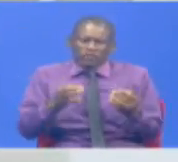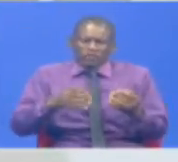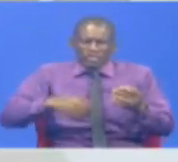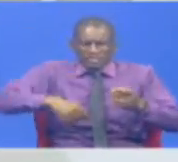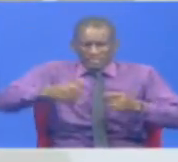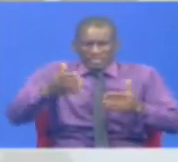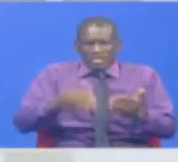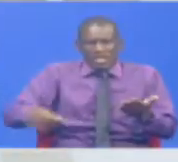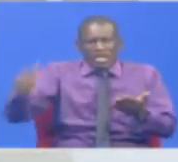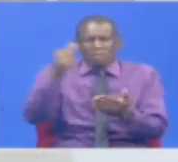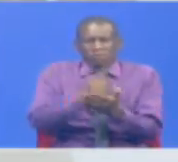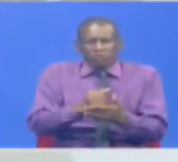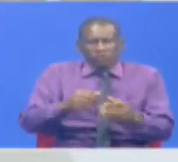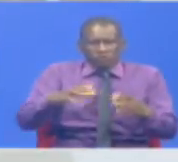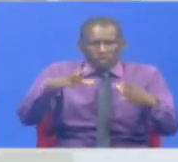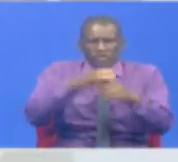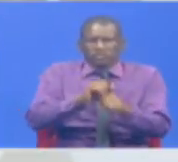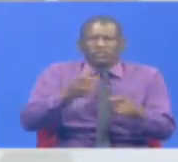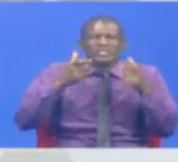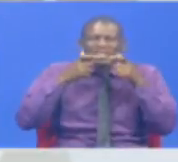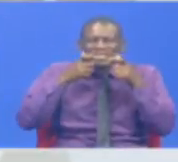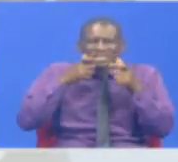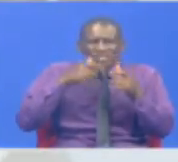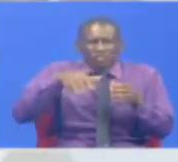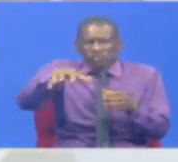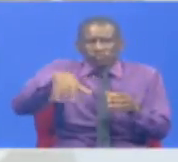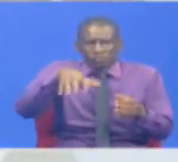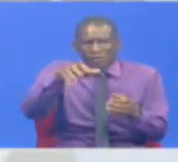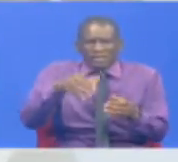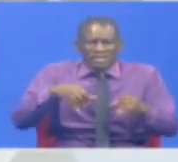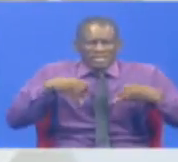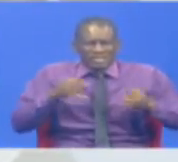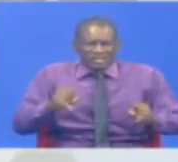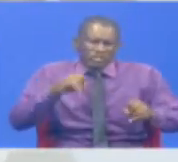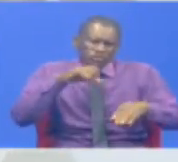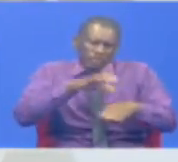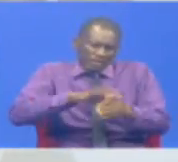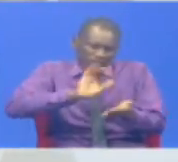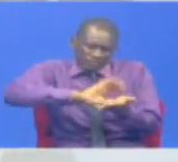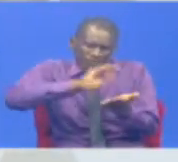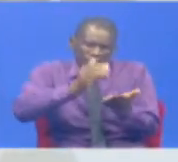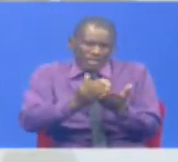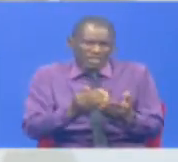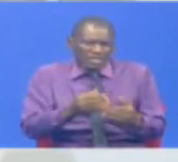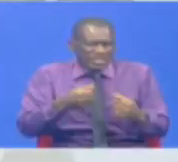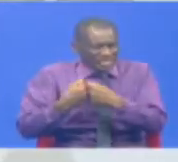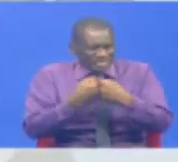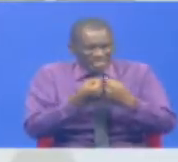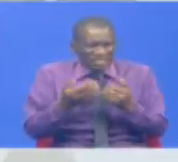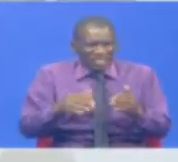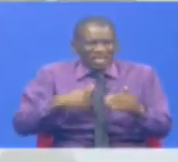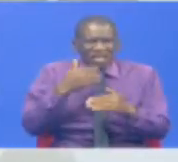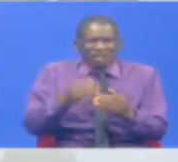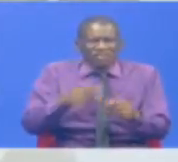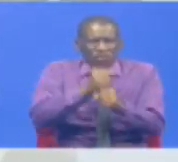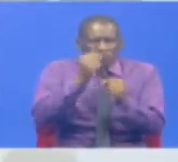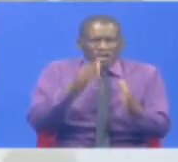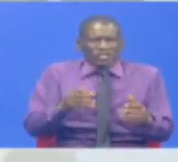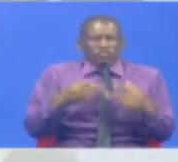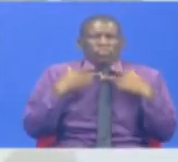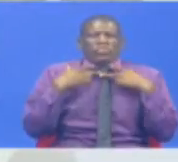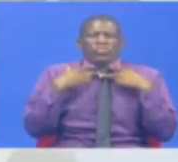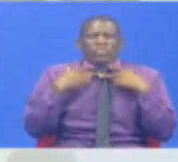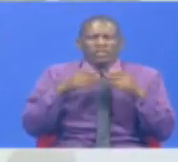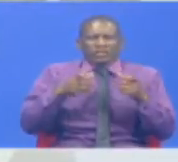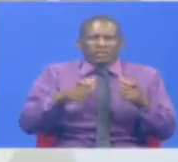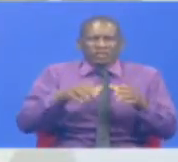recruitment agency of Tuskys Supermarket, Atemi's Outsourcing, found itself between a rock and a hard place after employees of the struggling retailer